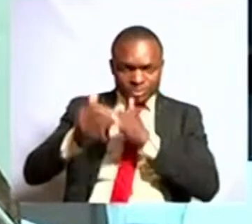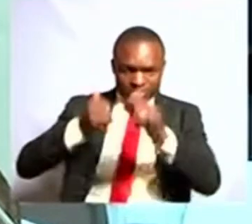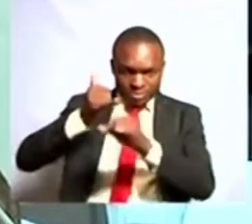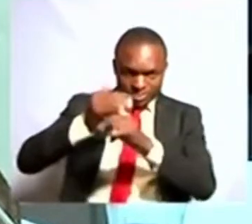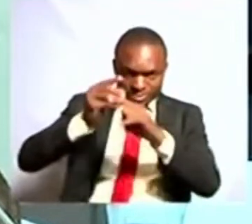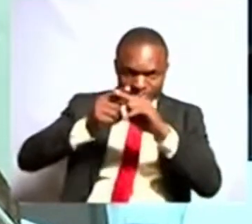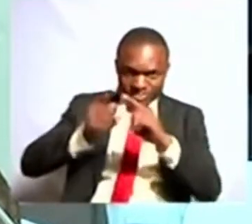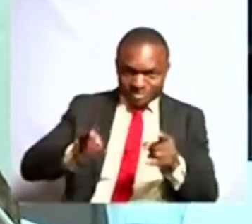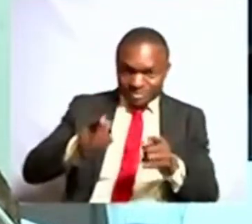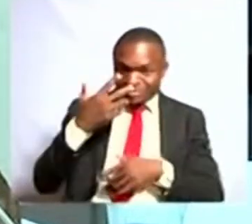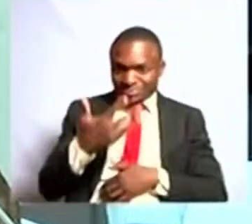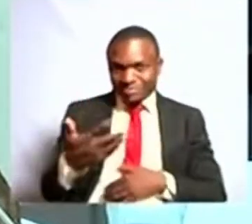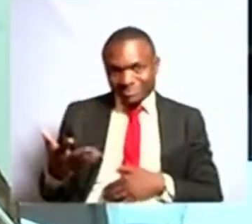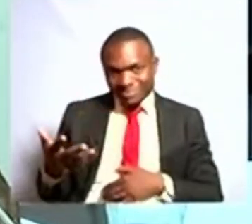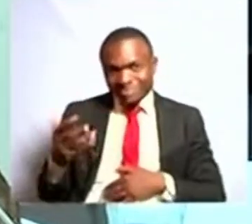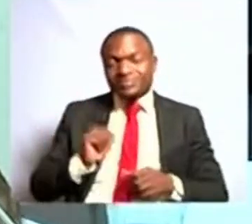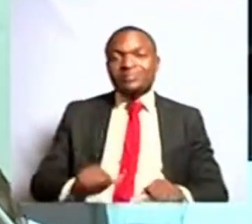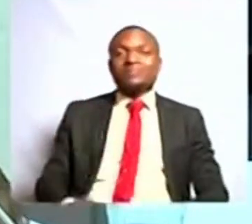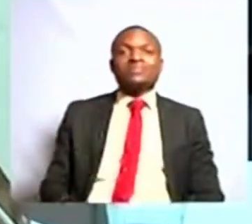But as things are